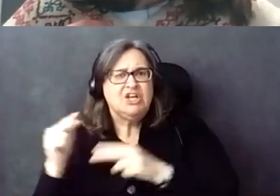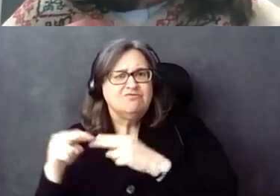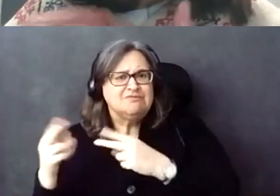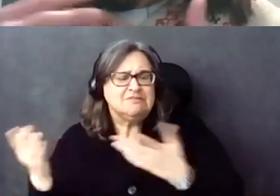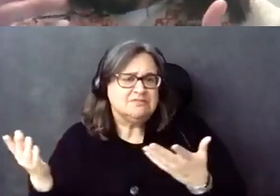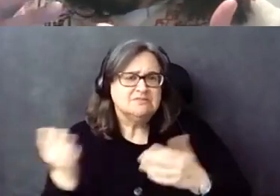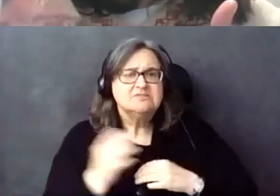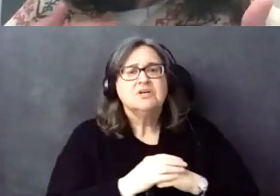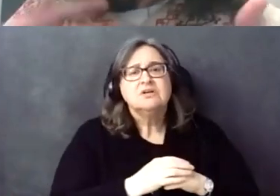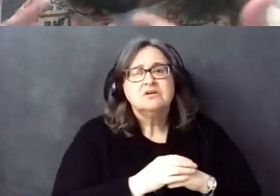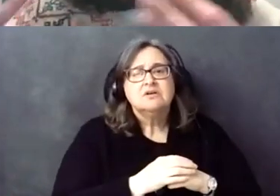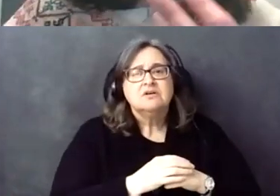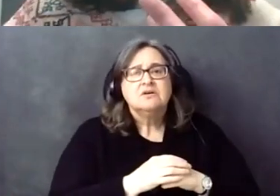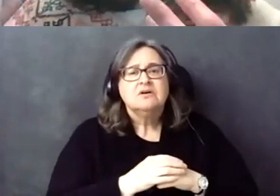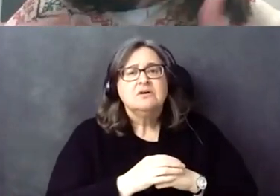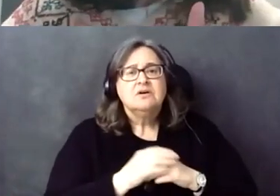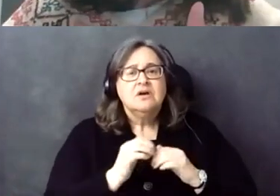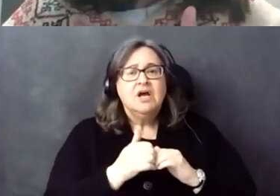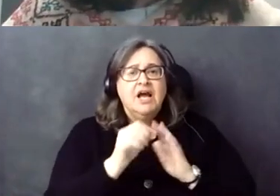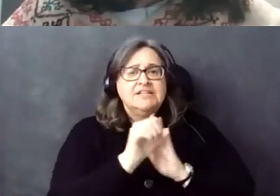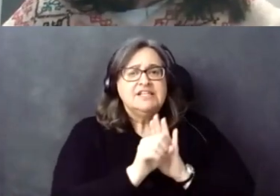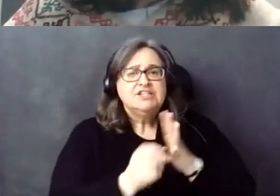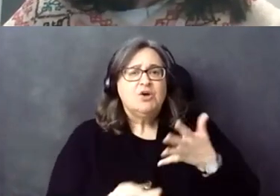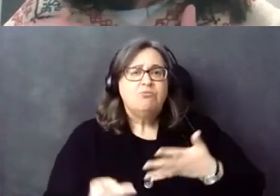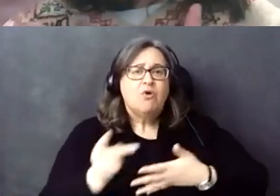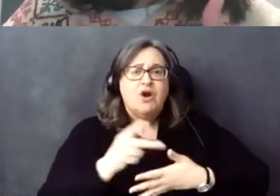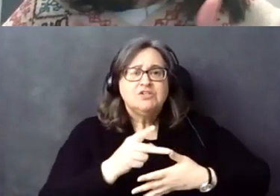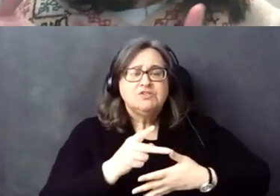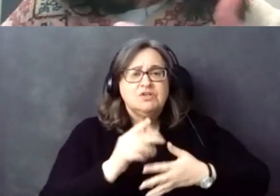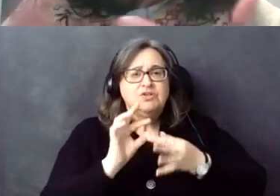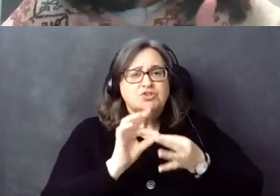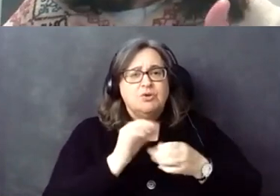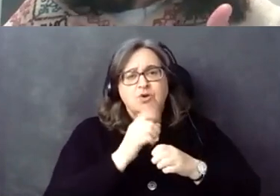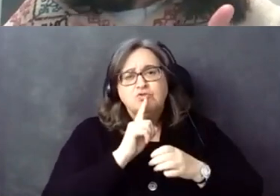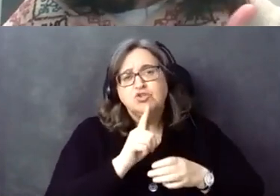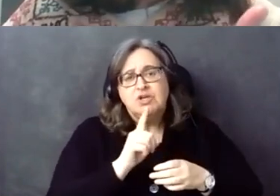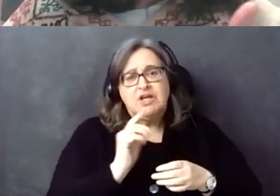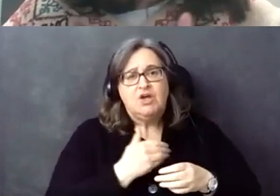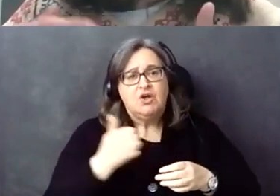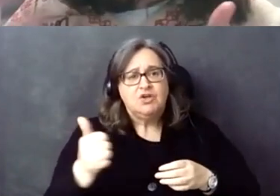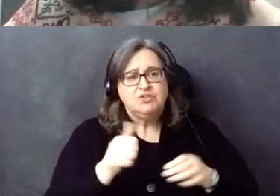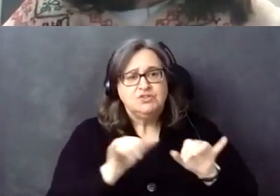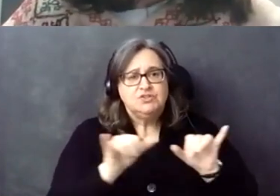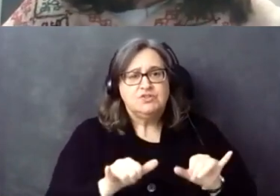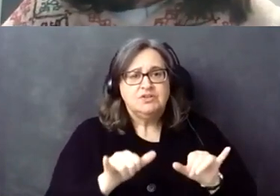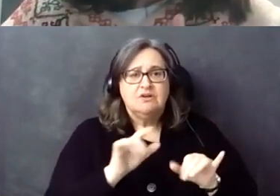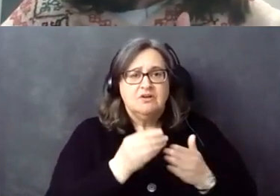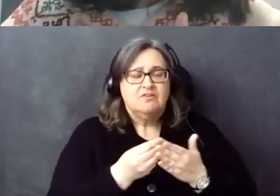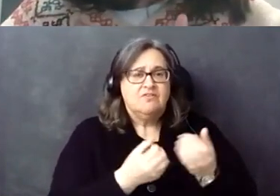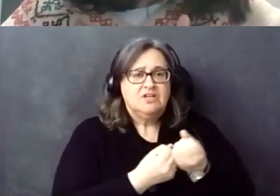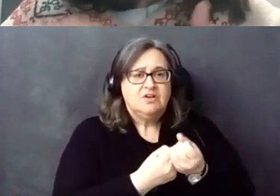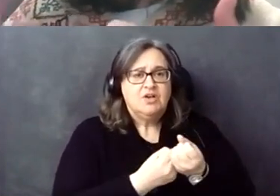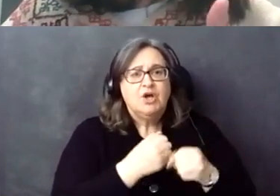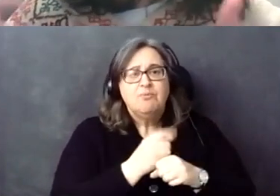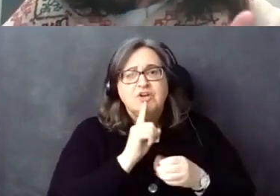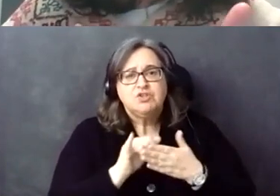is, how does the state prioritize in terms of making sure that our transit systems are being funded and making